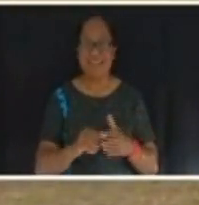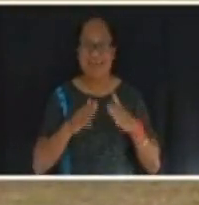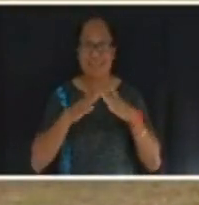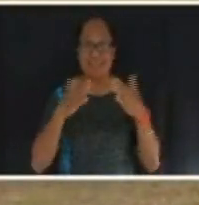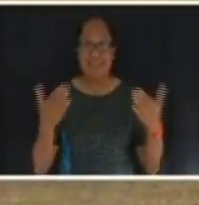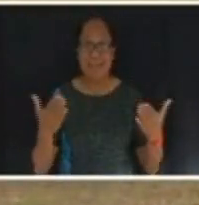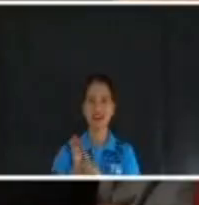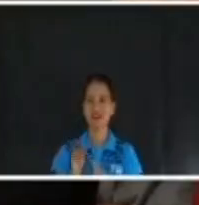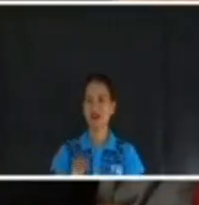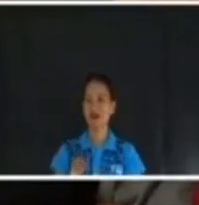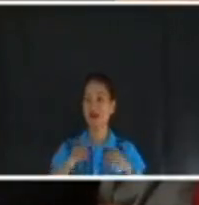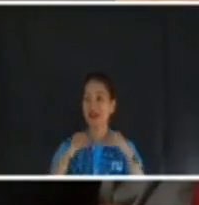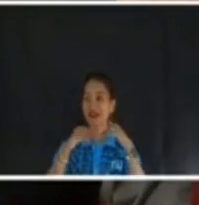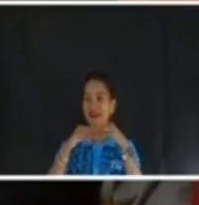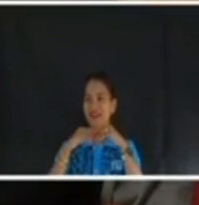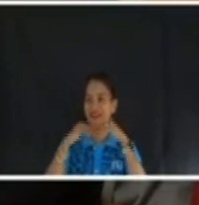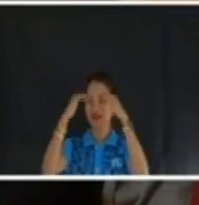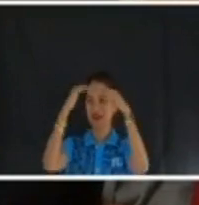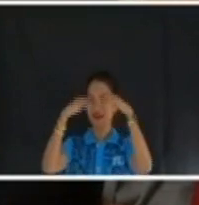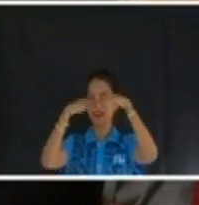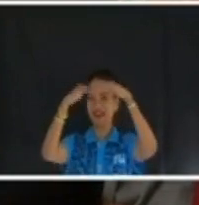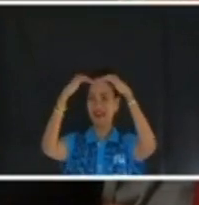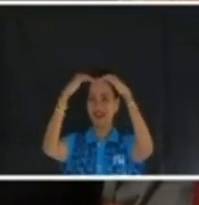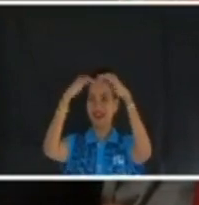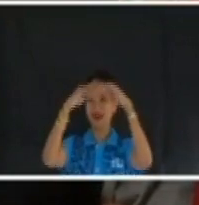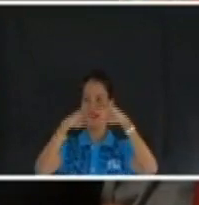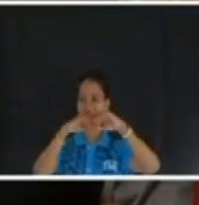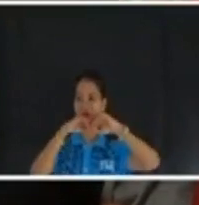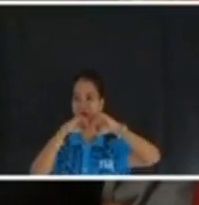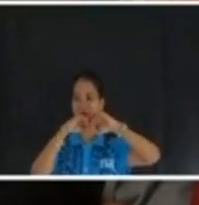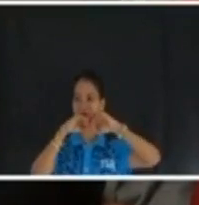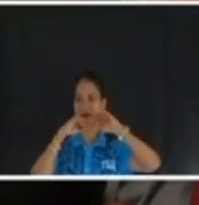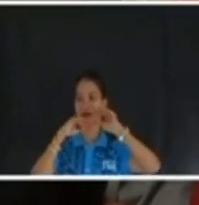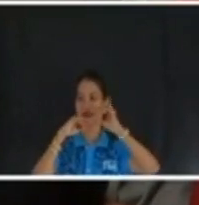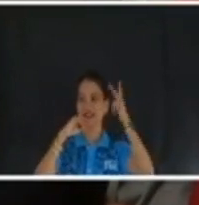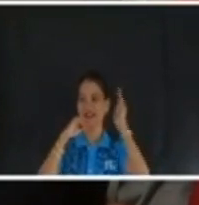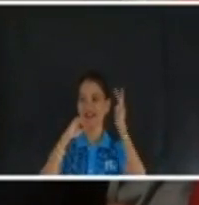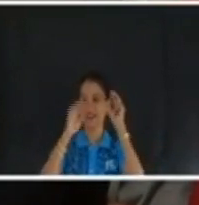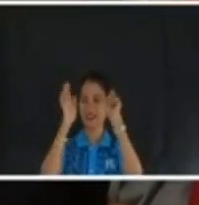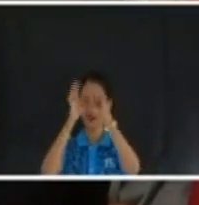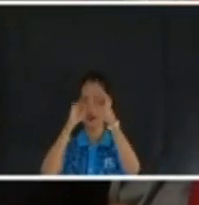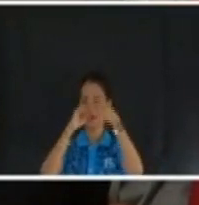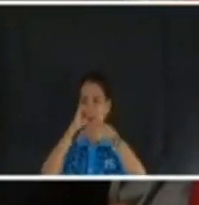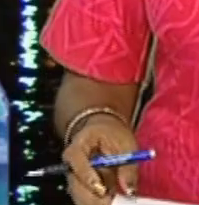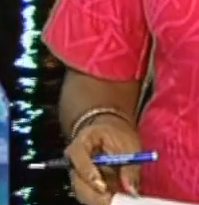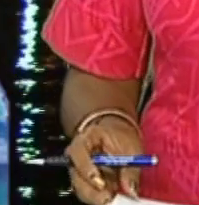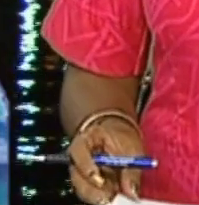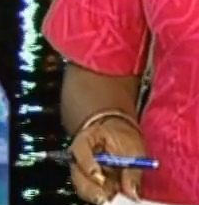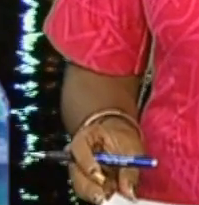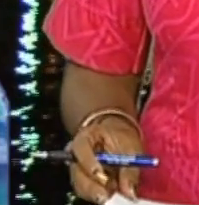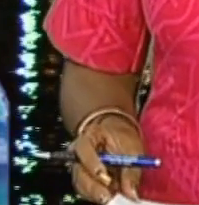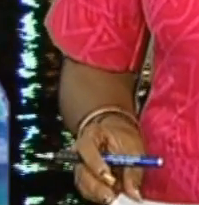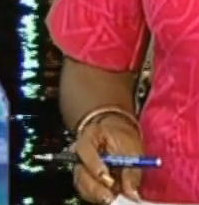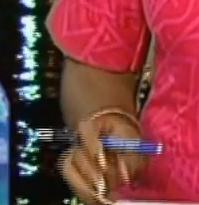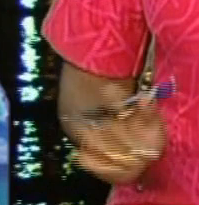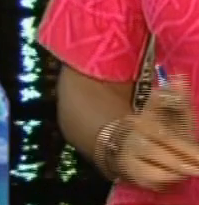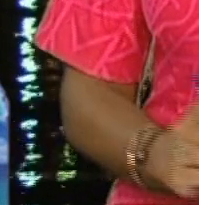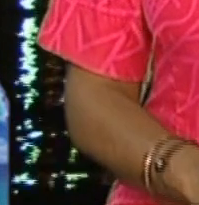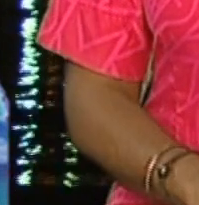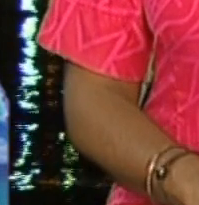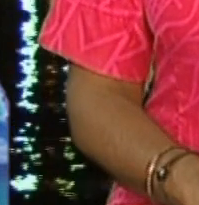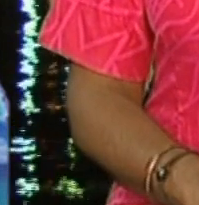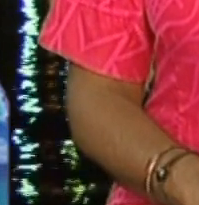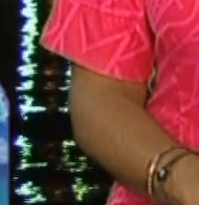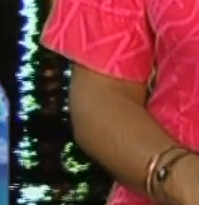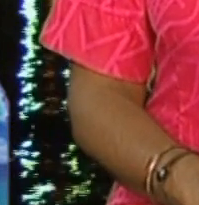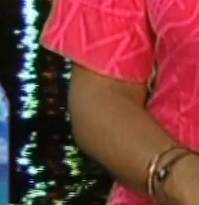having faith in him to be reappointed into office for a second term. Agusita Tale, FBC News. Lorna Eden has